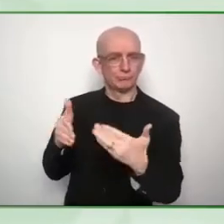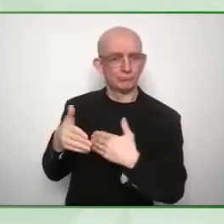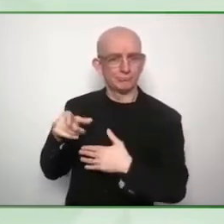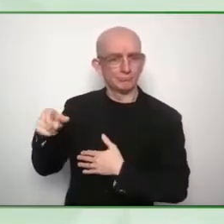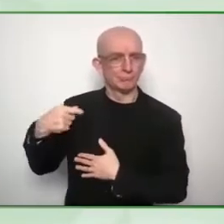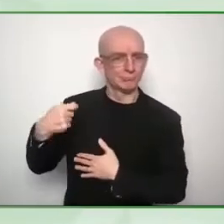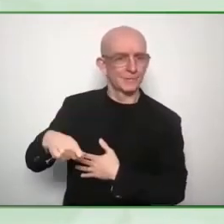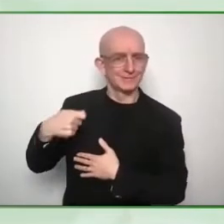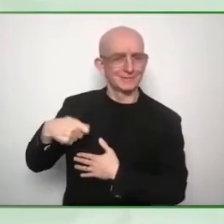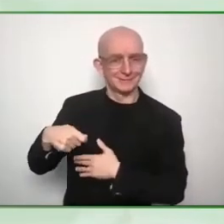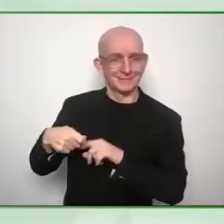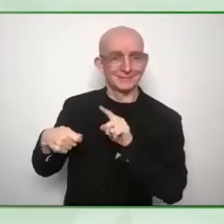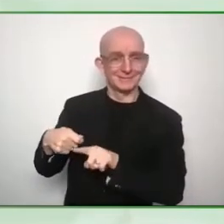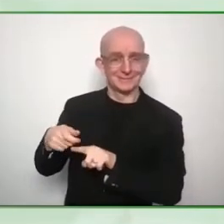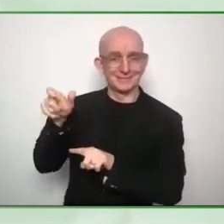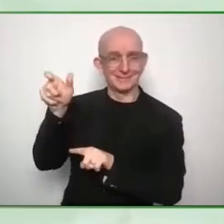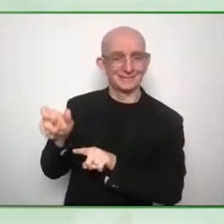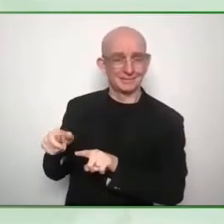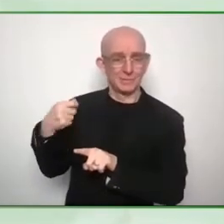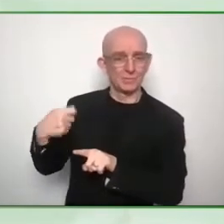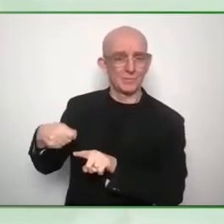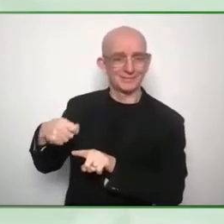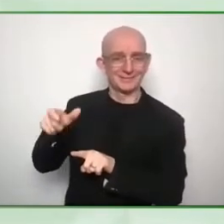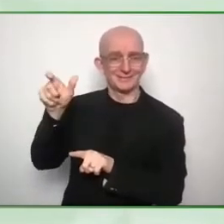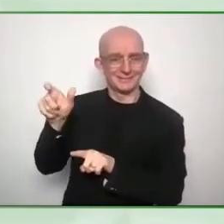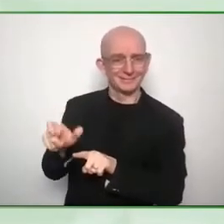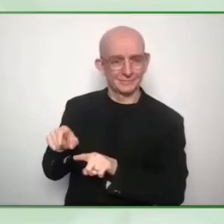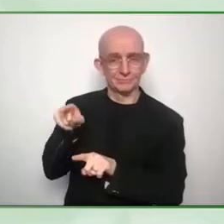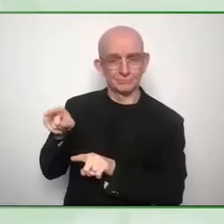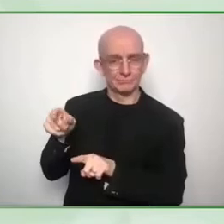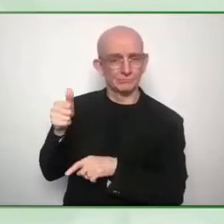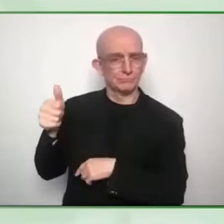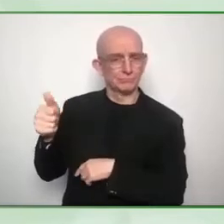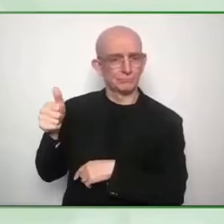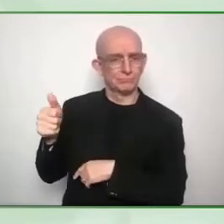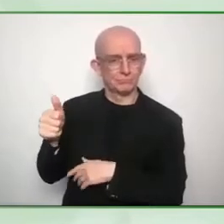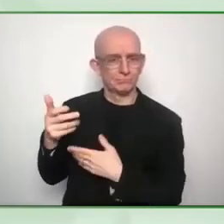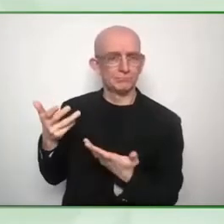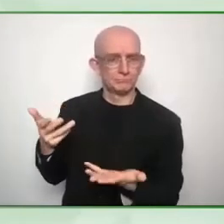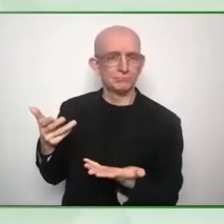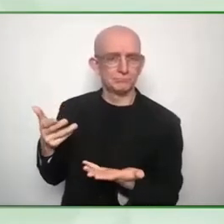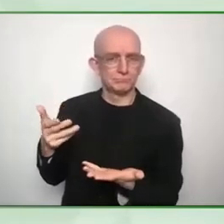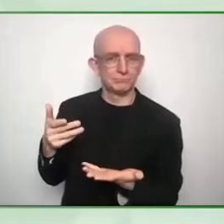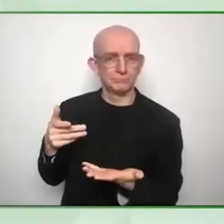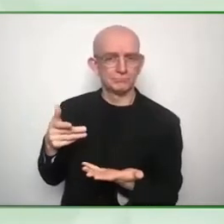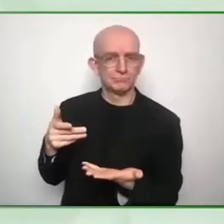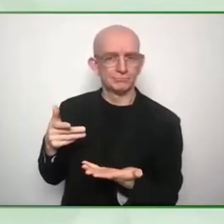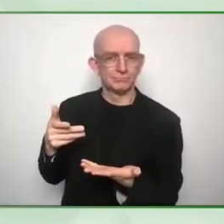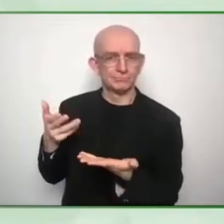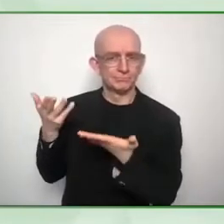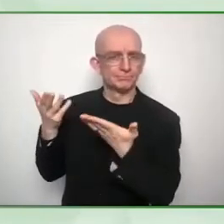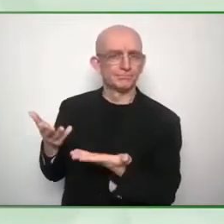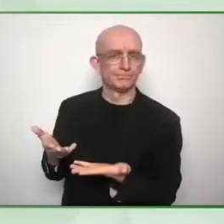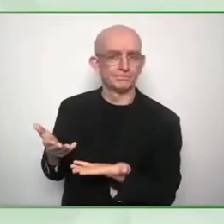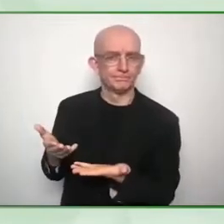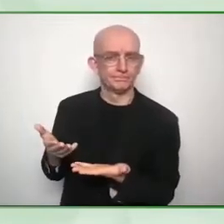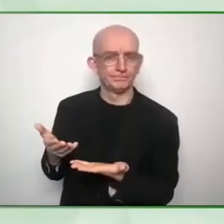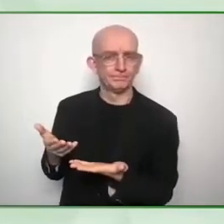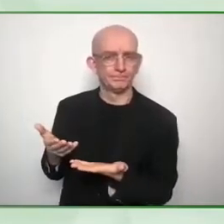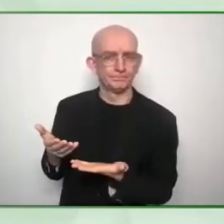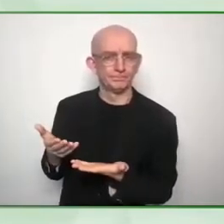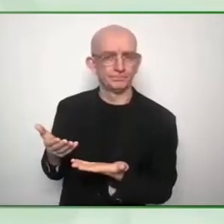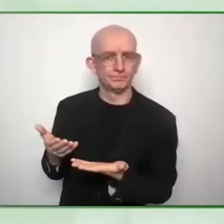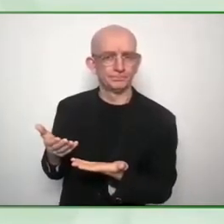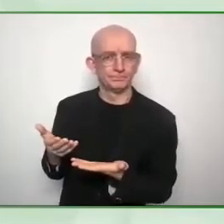actually launched our center in Dubai at Dubai Expo 2020 and in the USA Pavilion at a summit